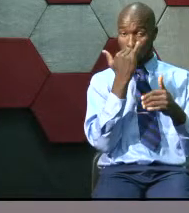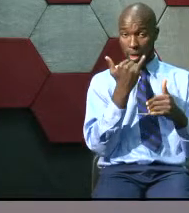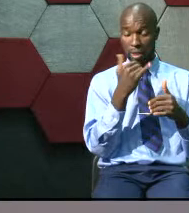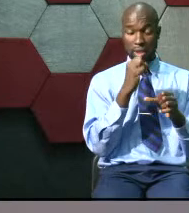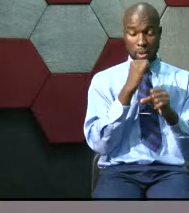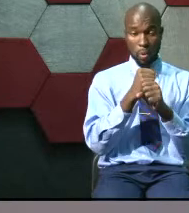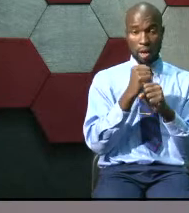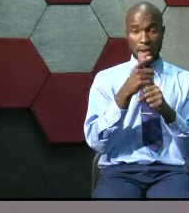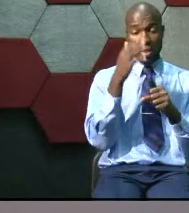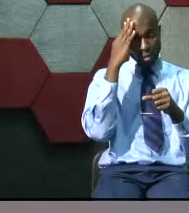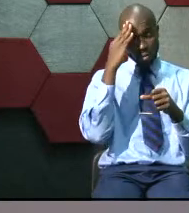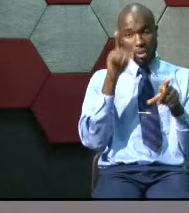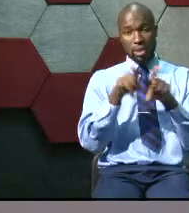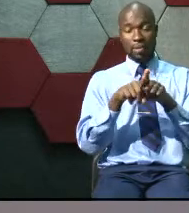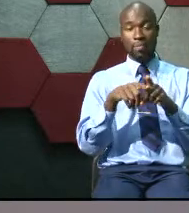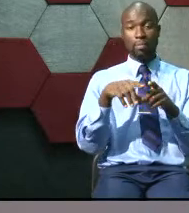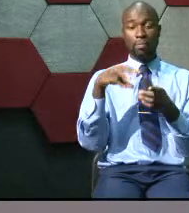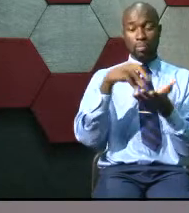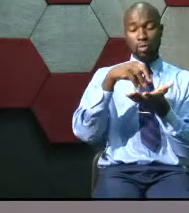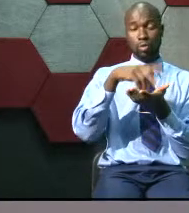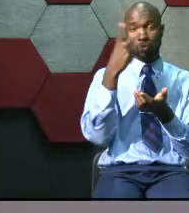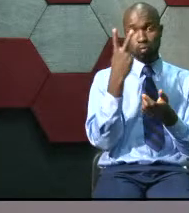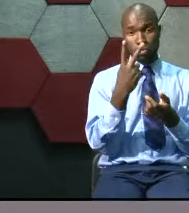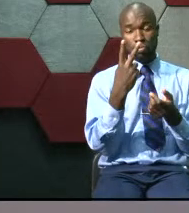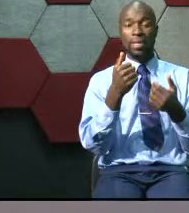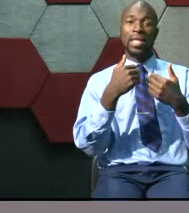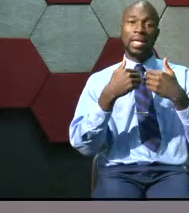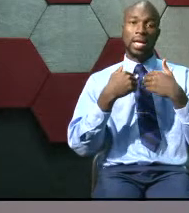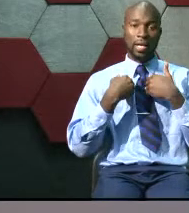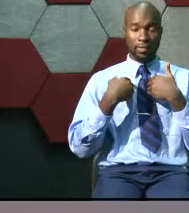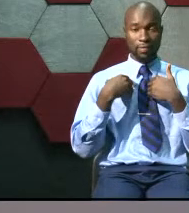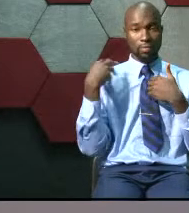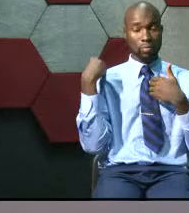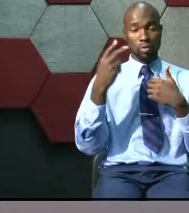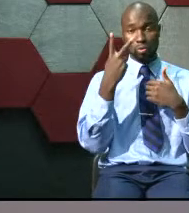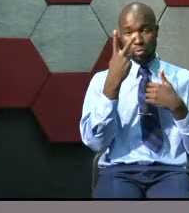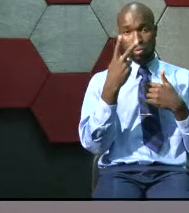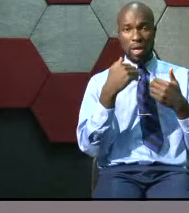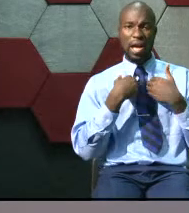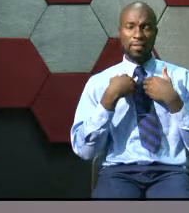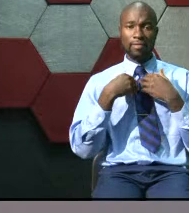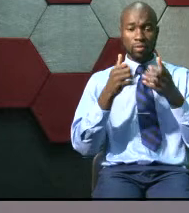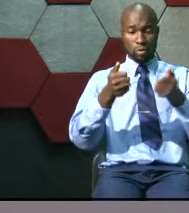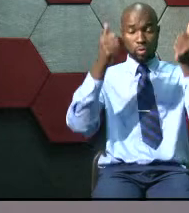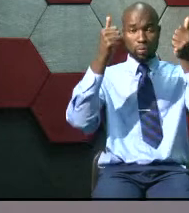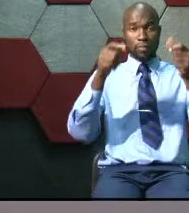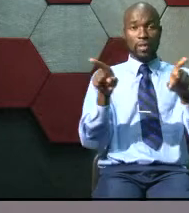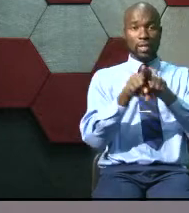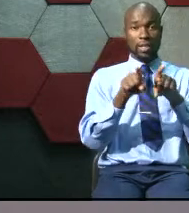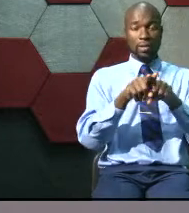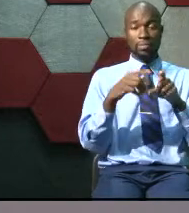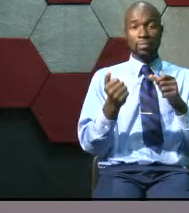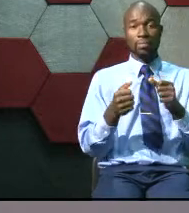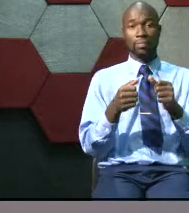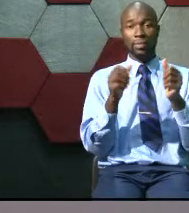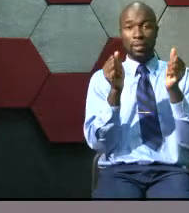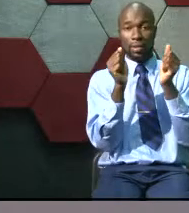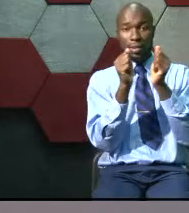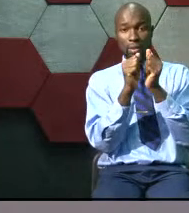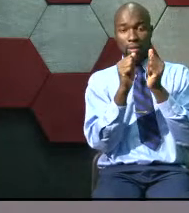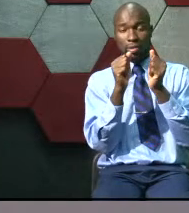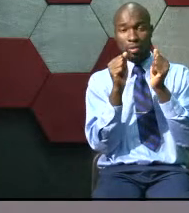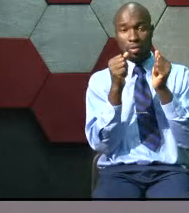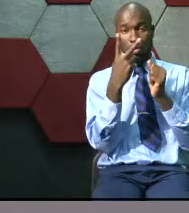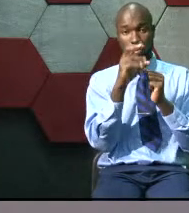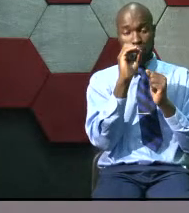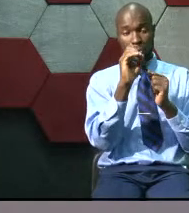position 2, other than also receiving the same trophy and certificates, they get to win between 20,000 shillings each for the